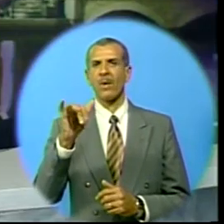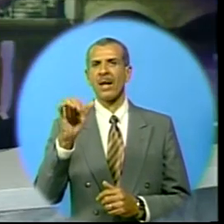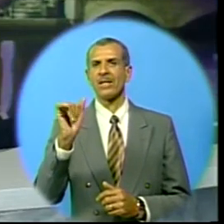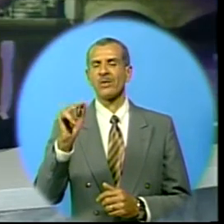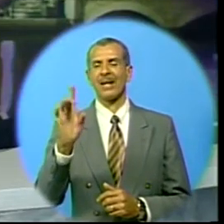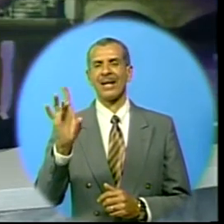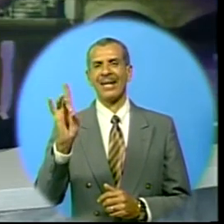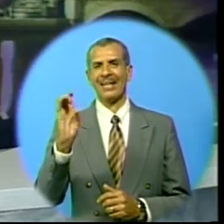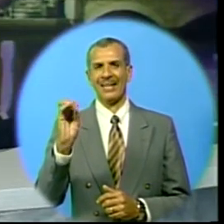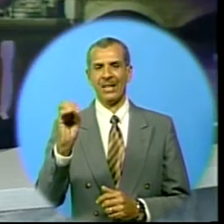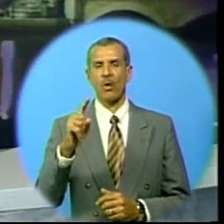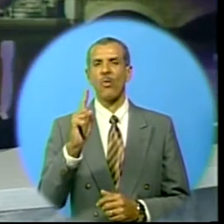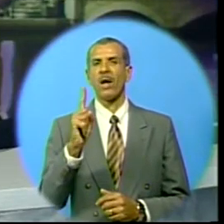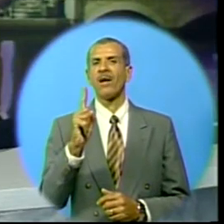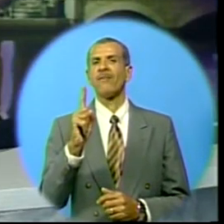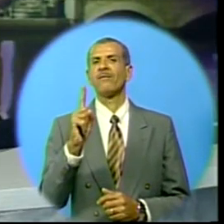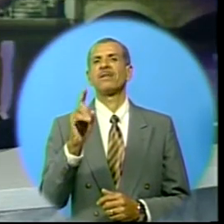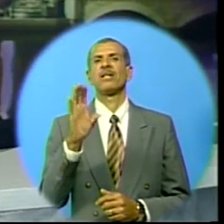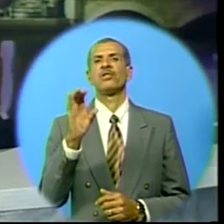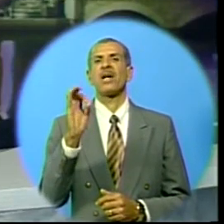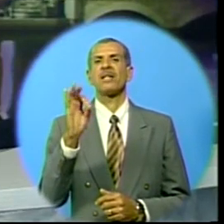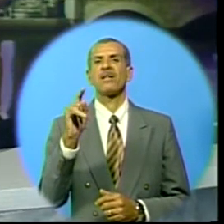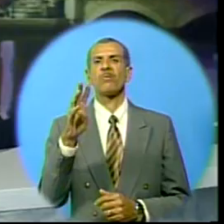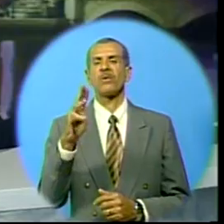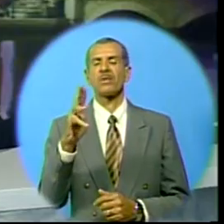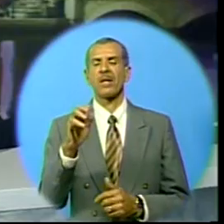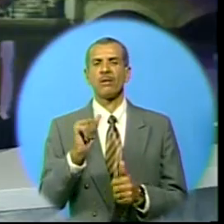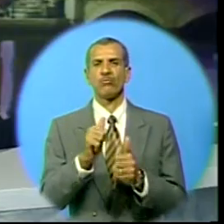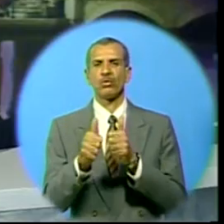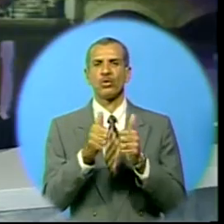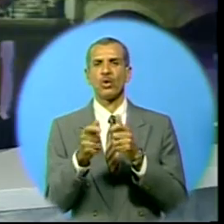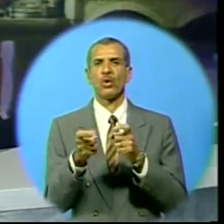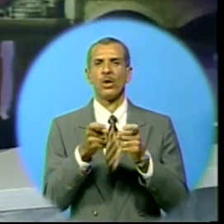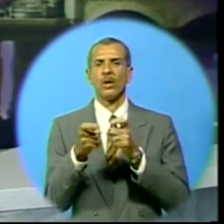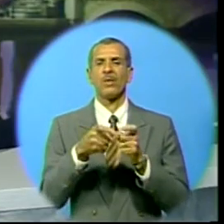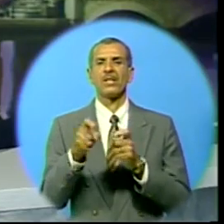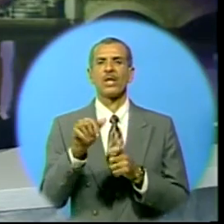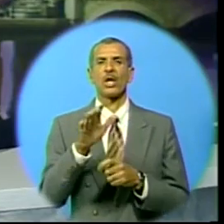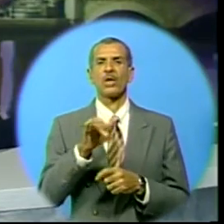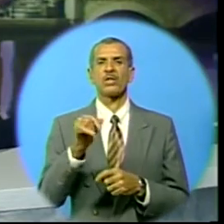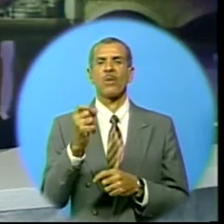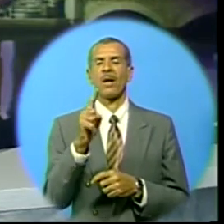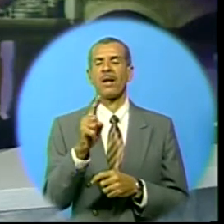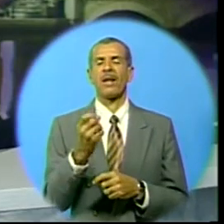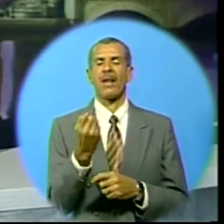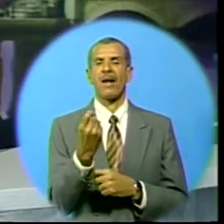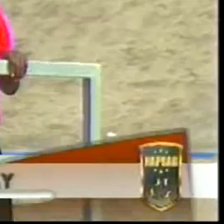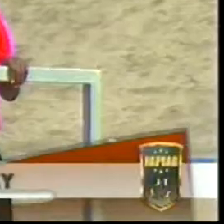80. One of the events Charles F. dominated was the under-11 girls 400-meter relay.